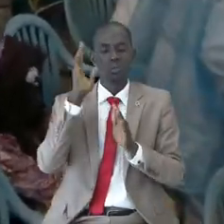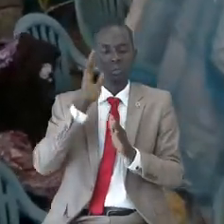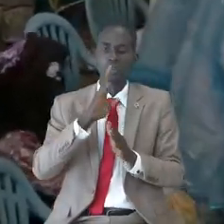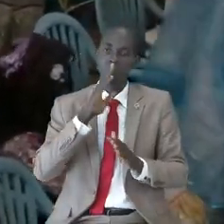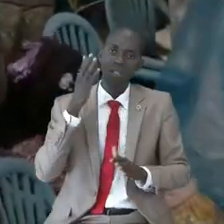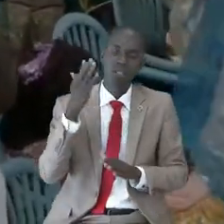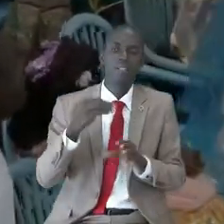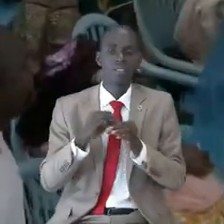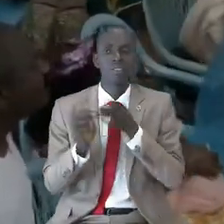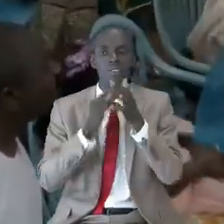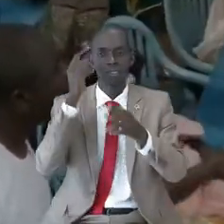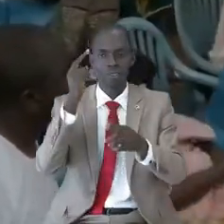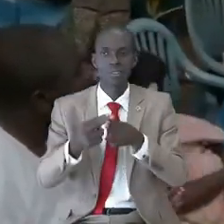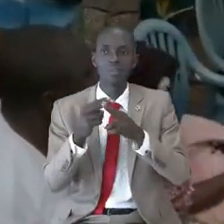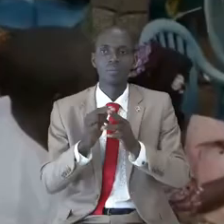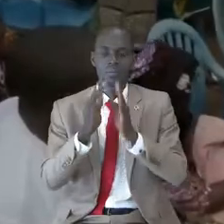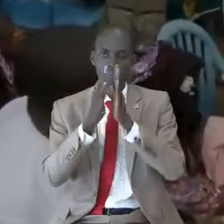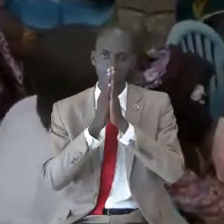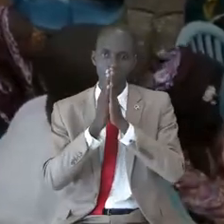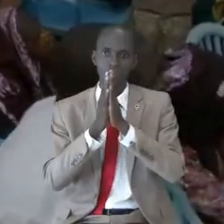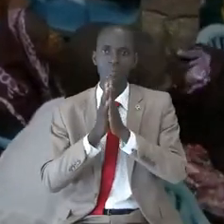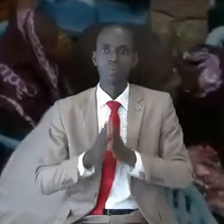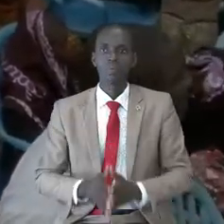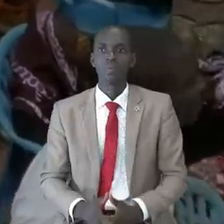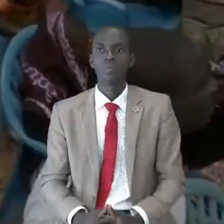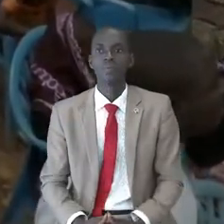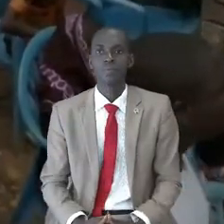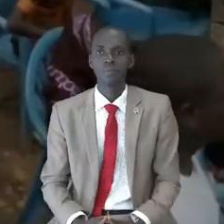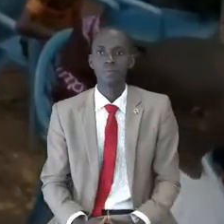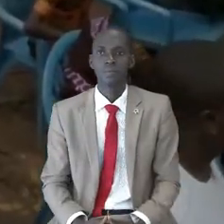name. We have heard the Lord.